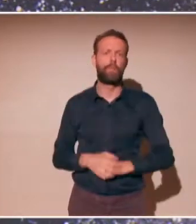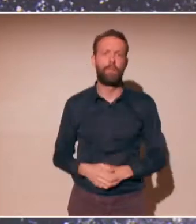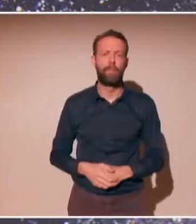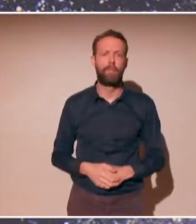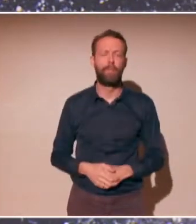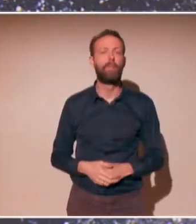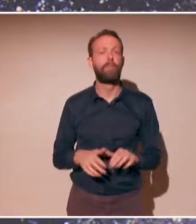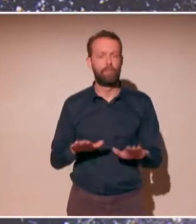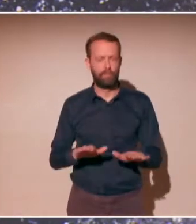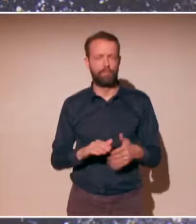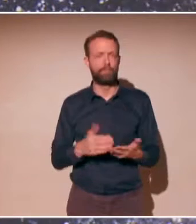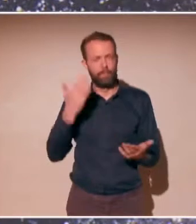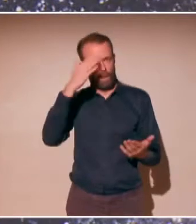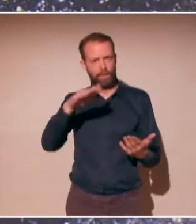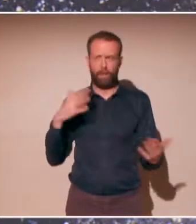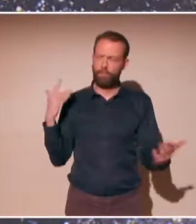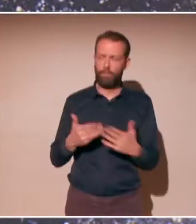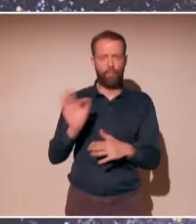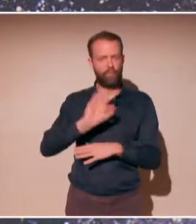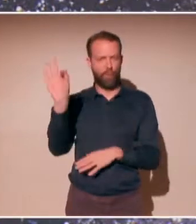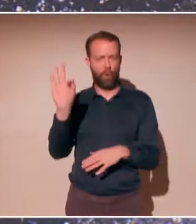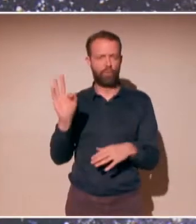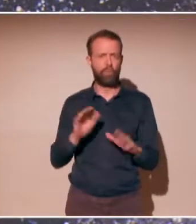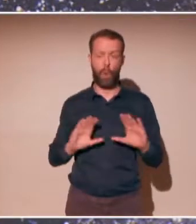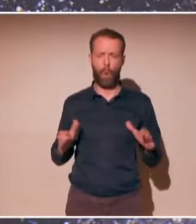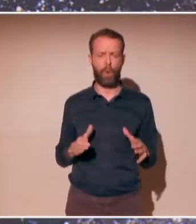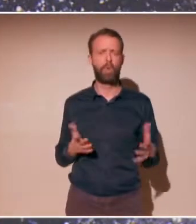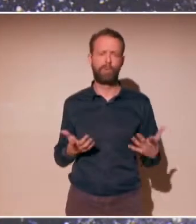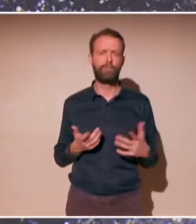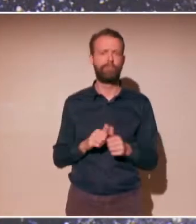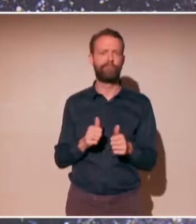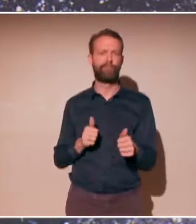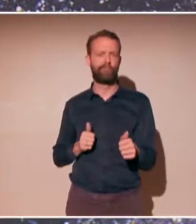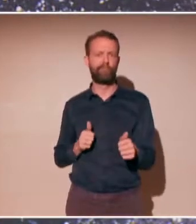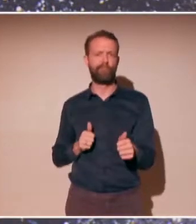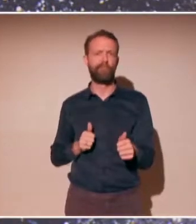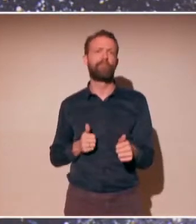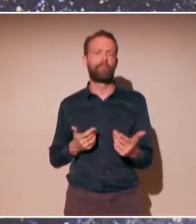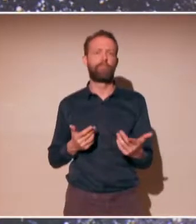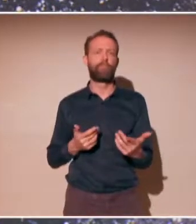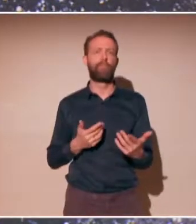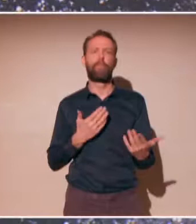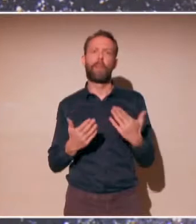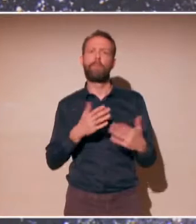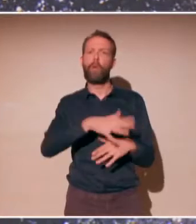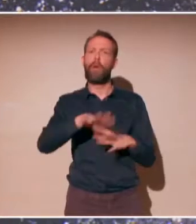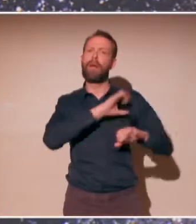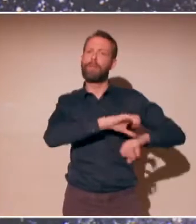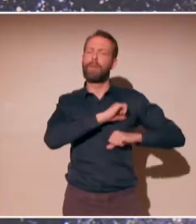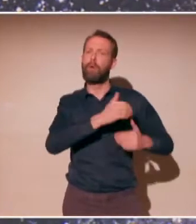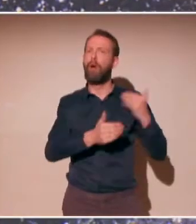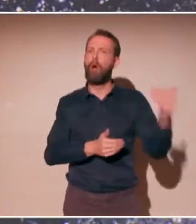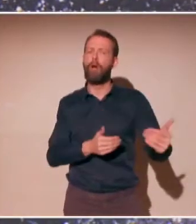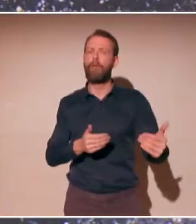the example of self-driving cars. Let's acknowledge that so far France had been